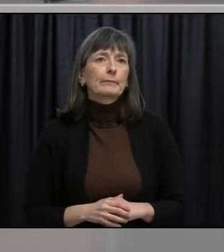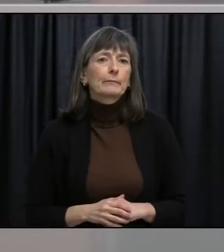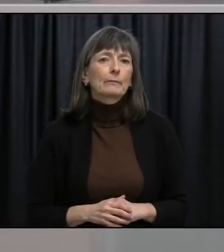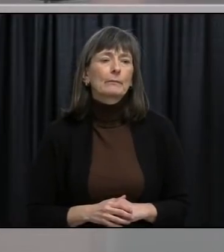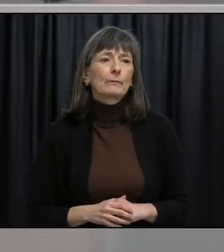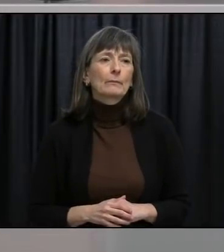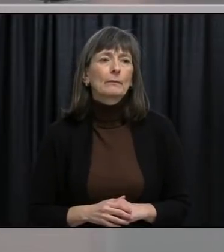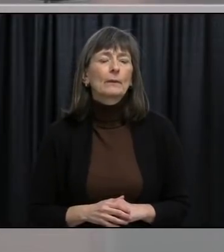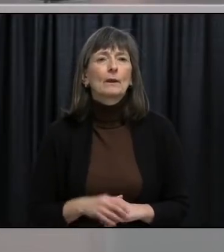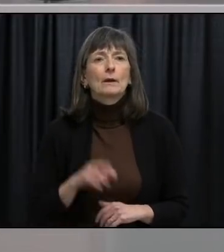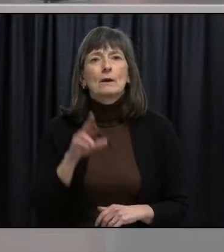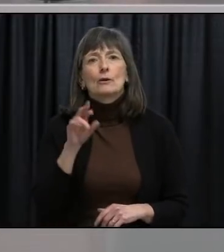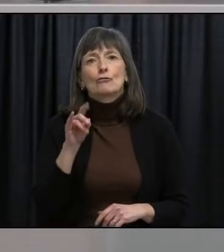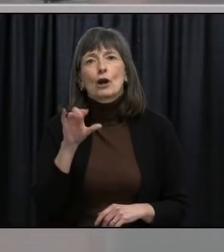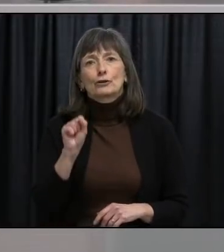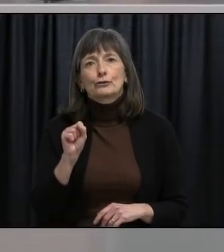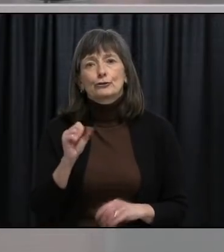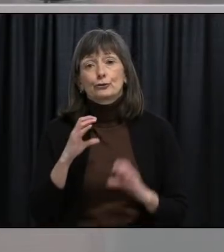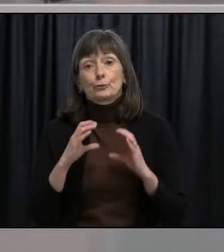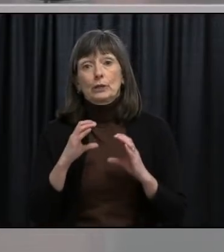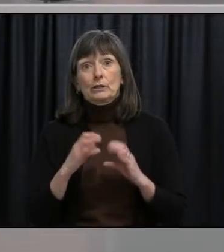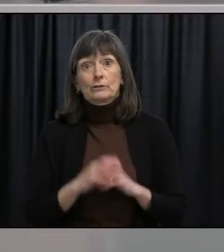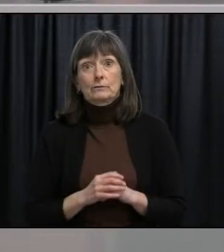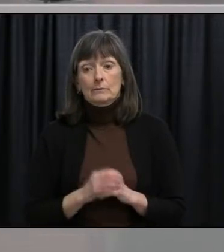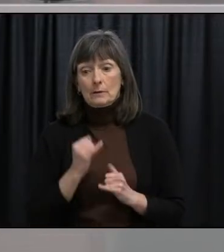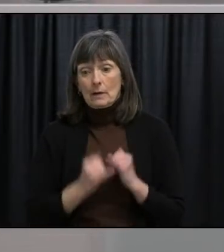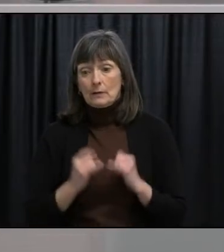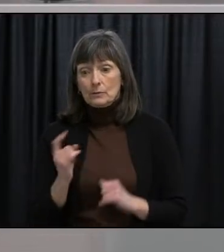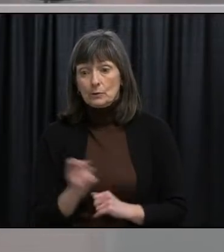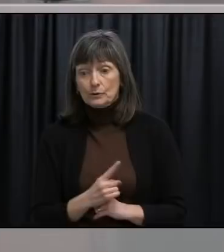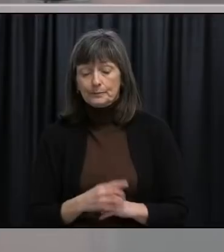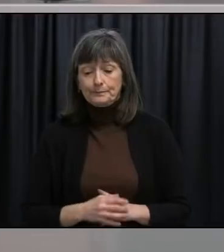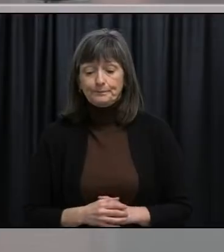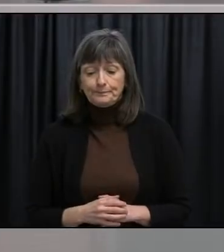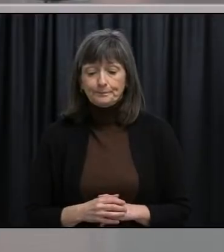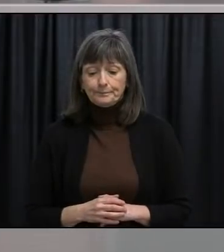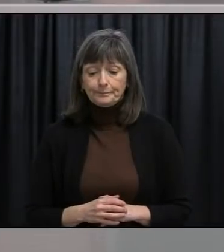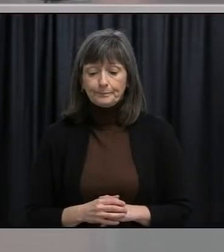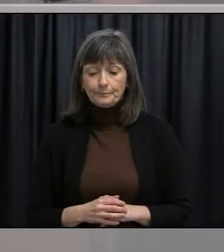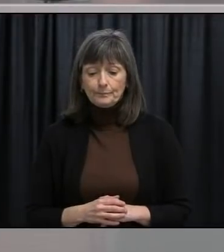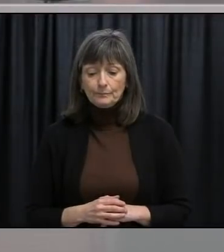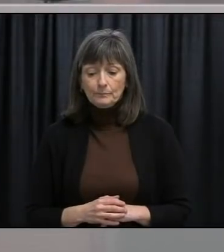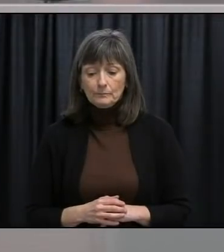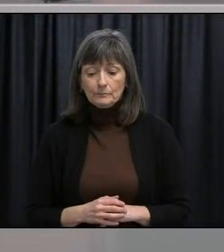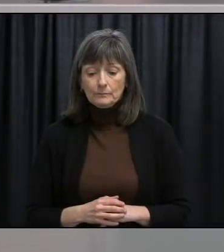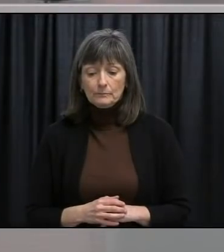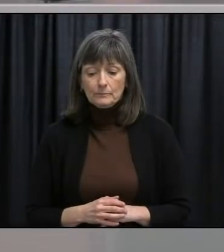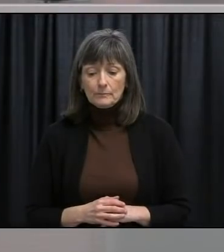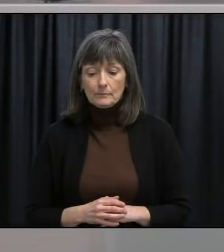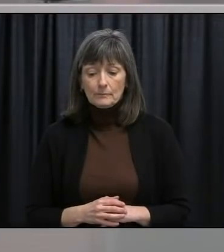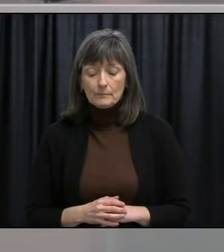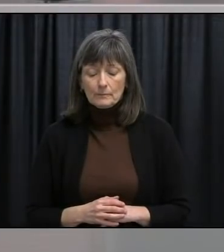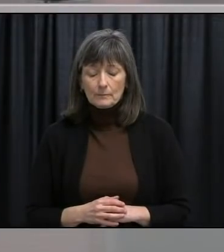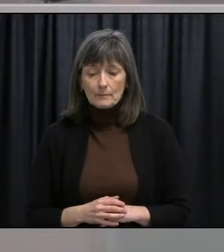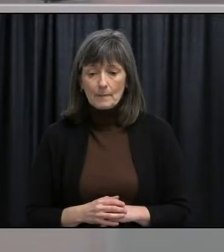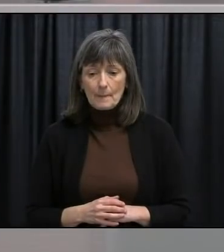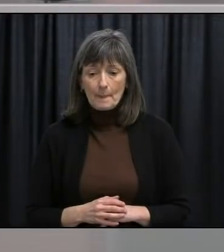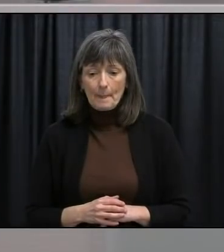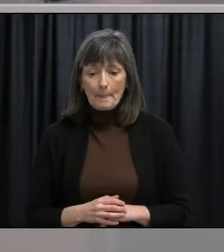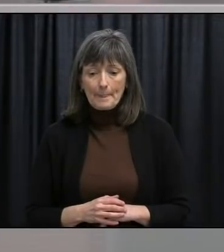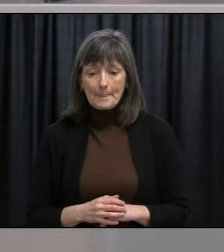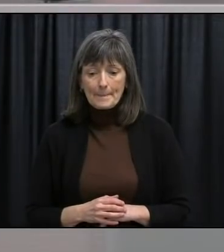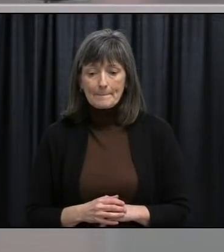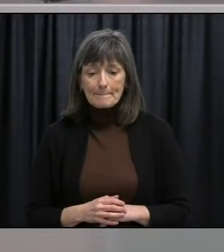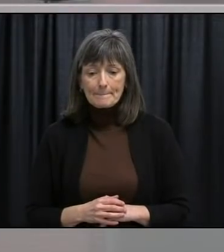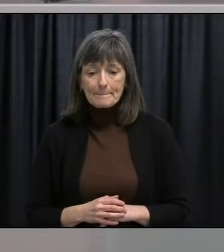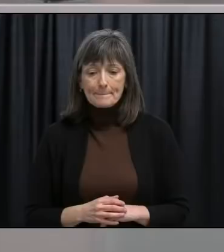Jason Piercy with Rogers Communications. Do you have a final question? Yes, I do. Thank you. With the decision to test